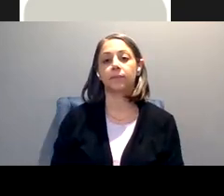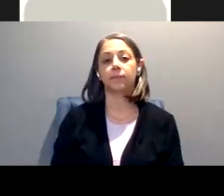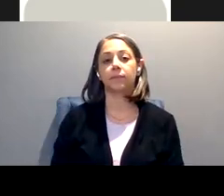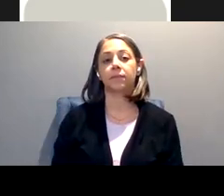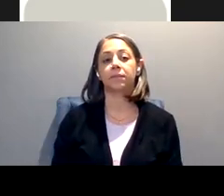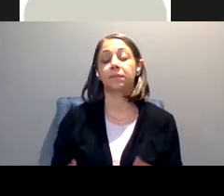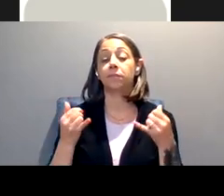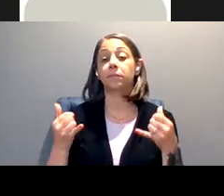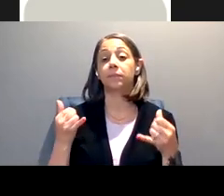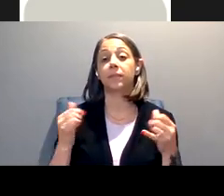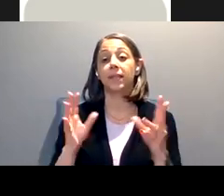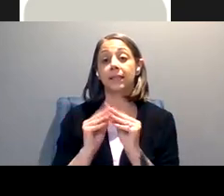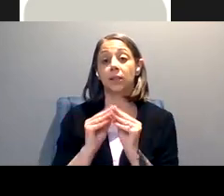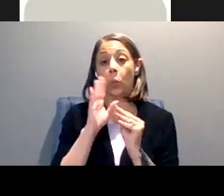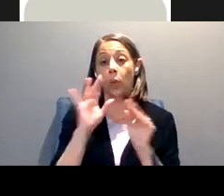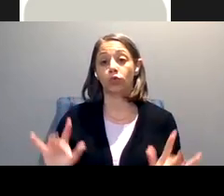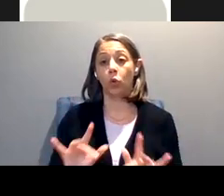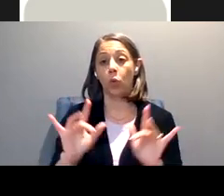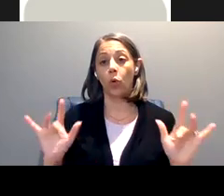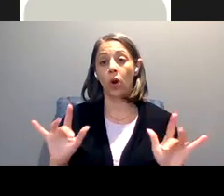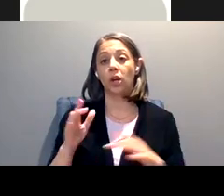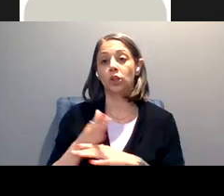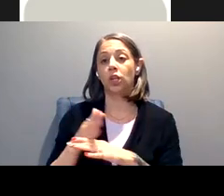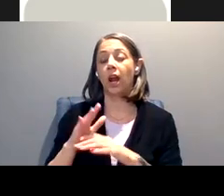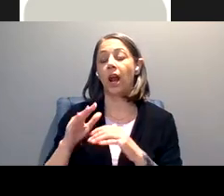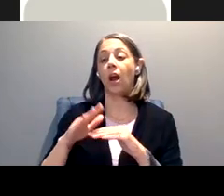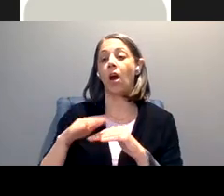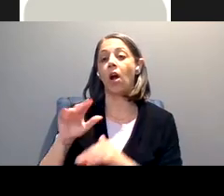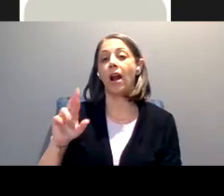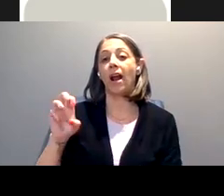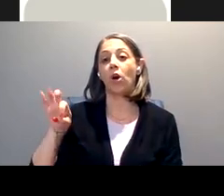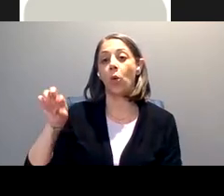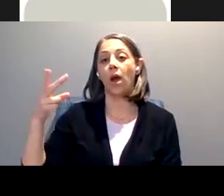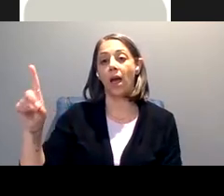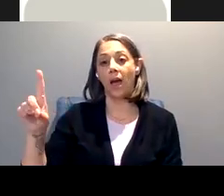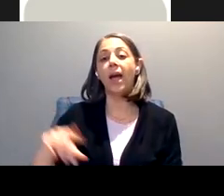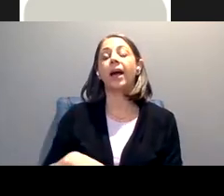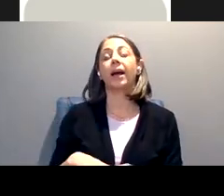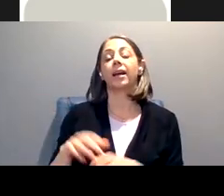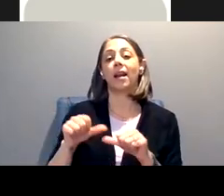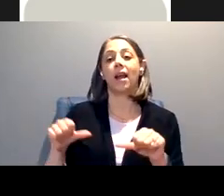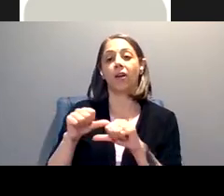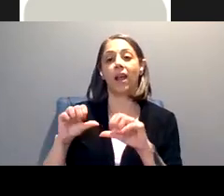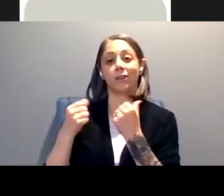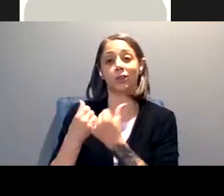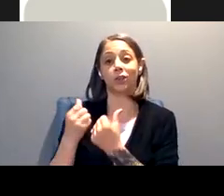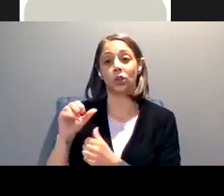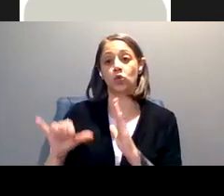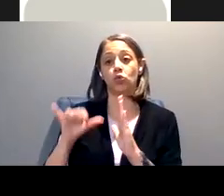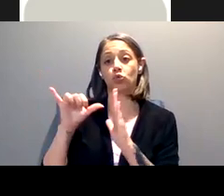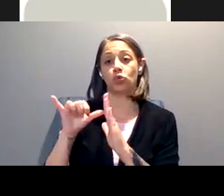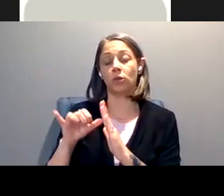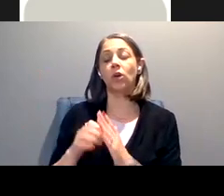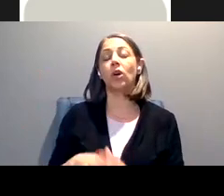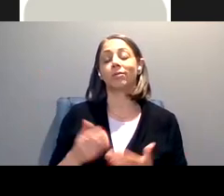Today's session will be recorded to share on our Arrowhead Area Agency on Aging YouTube channel. I encourage you to subscribe